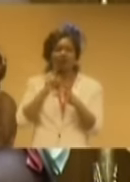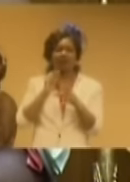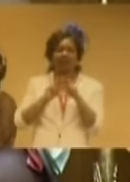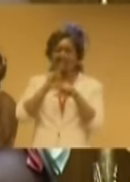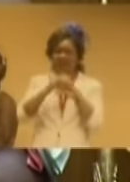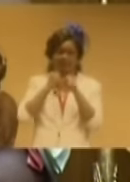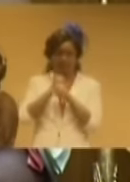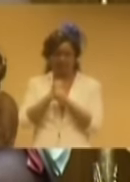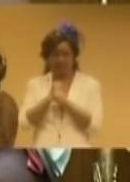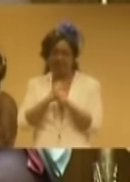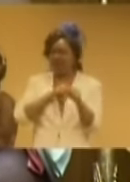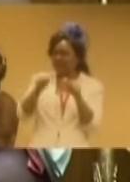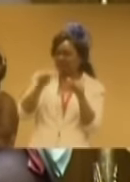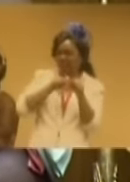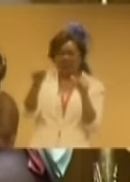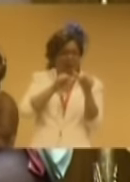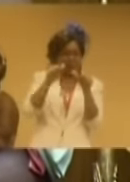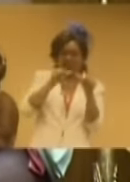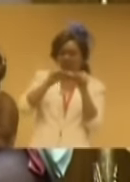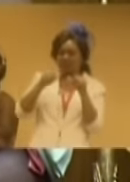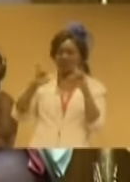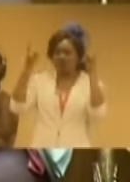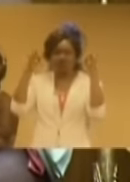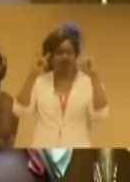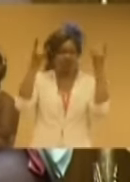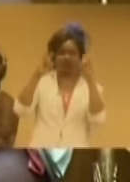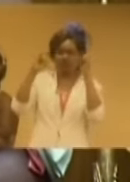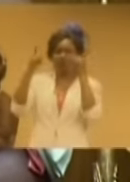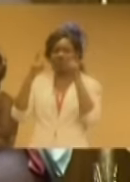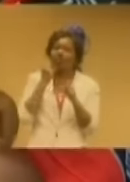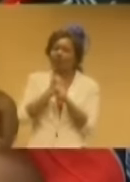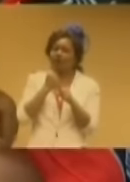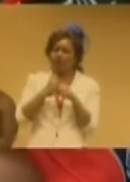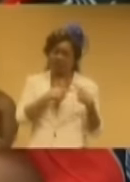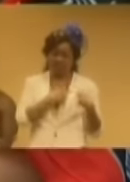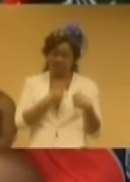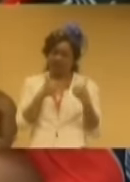good reasons to celebrate our Golden Jubilee, the 50-50.